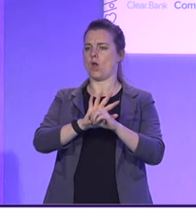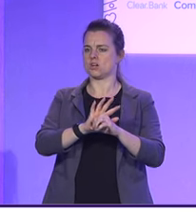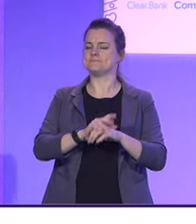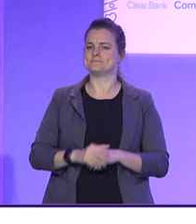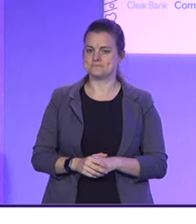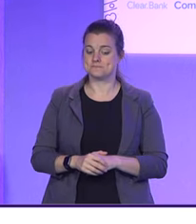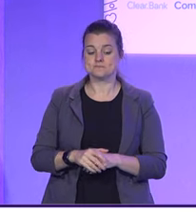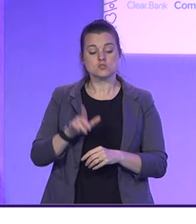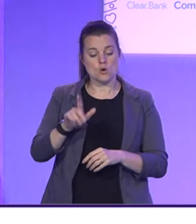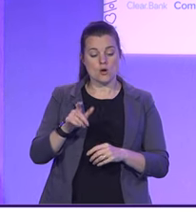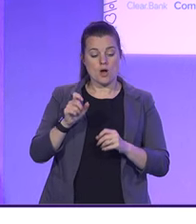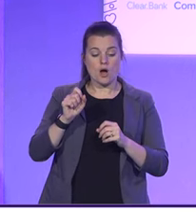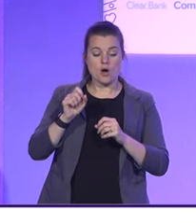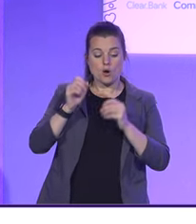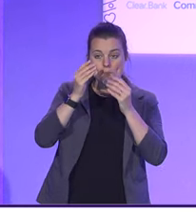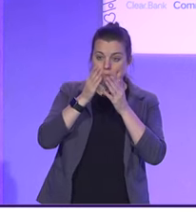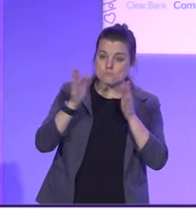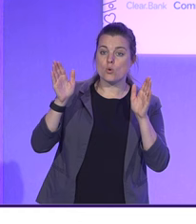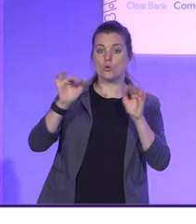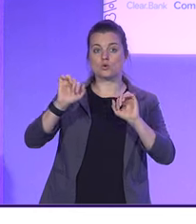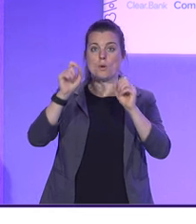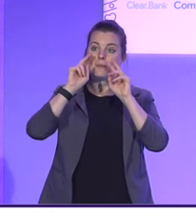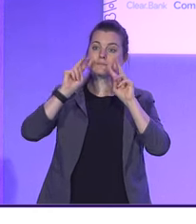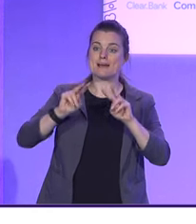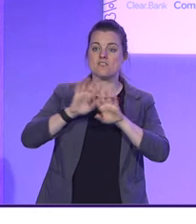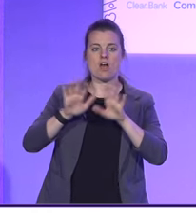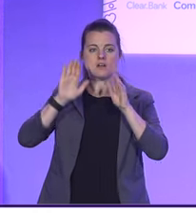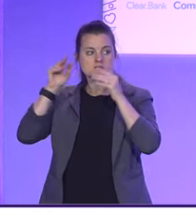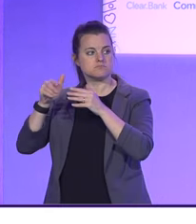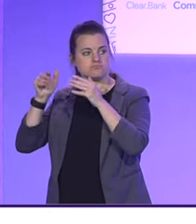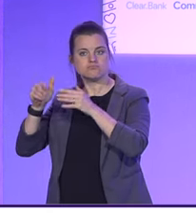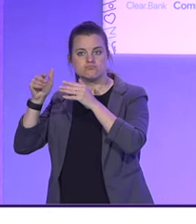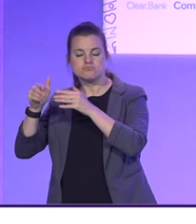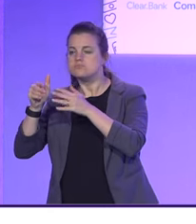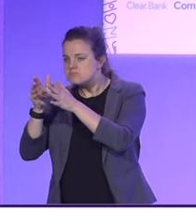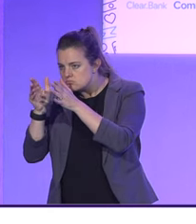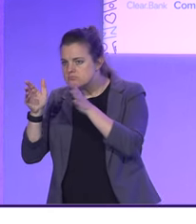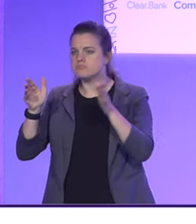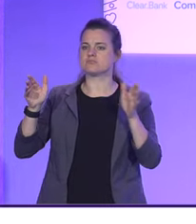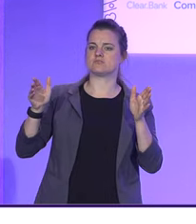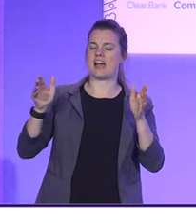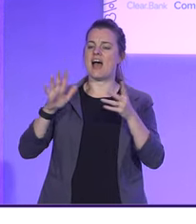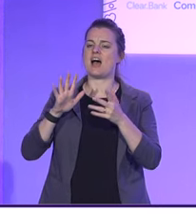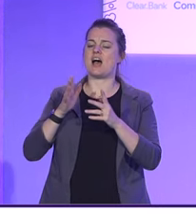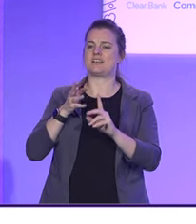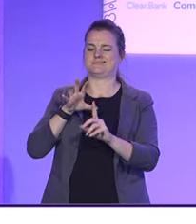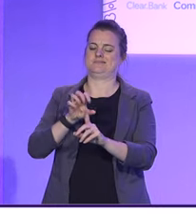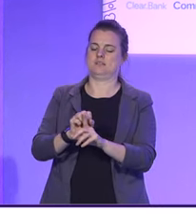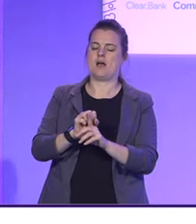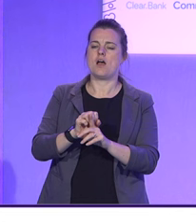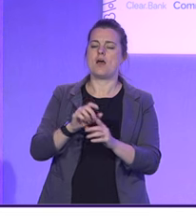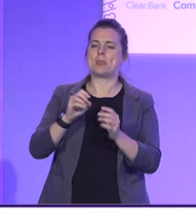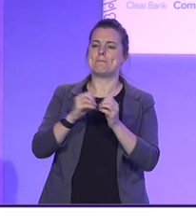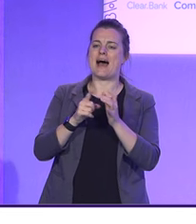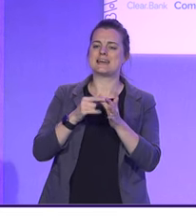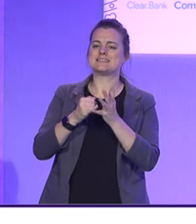Also, broaden your mind perspective and interfere with it before it interferes with your decision. Also, you might be seeing